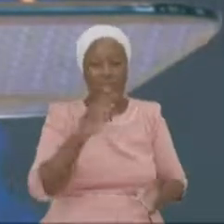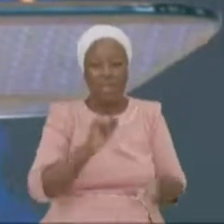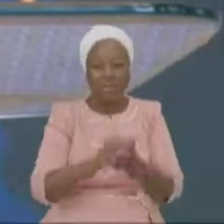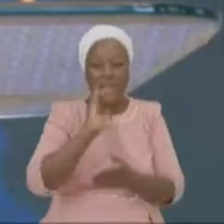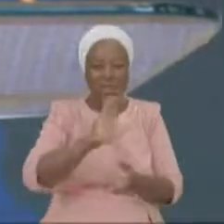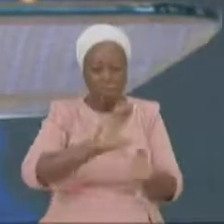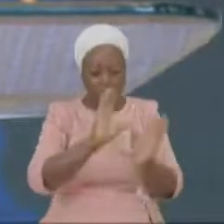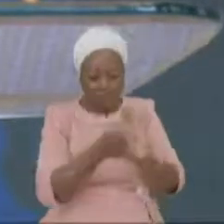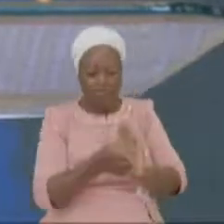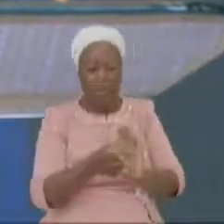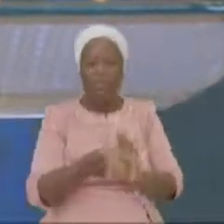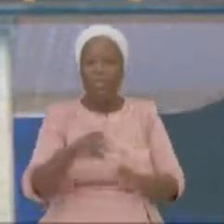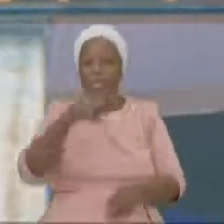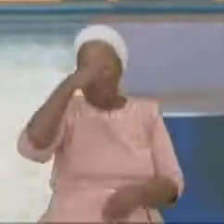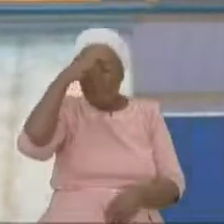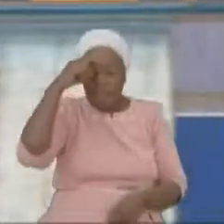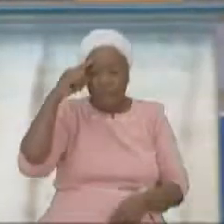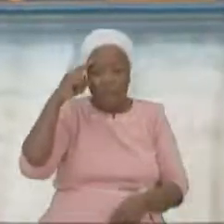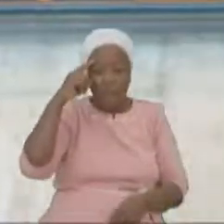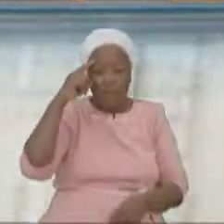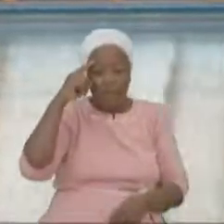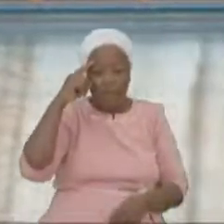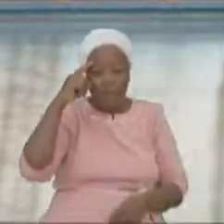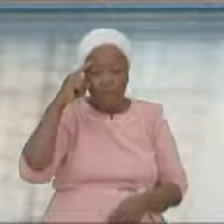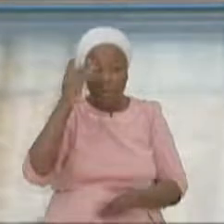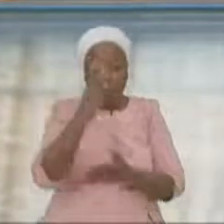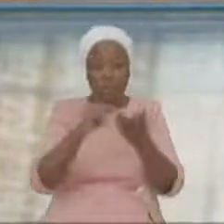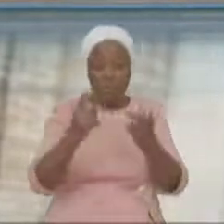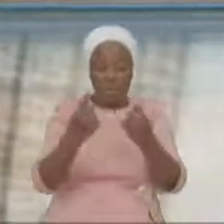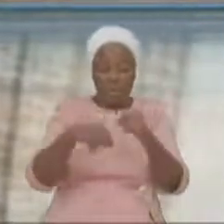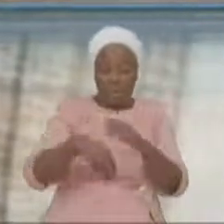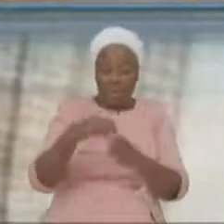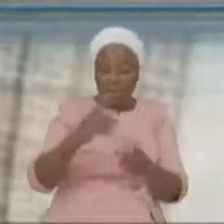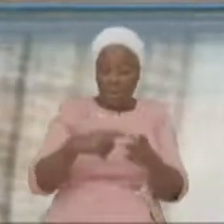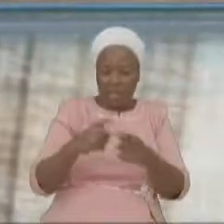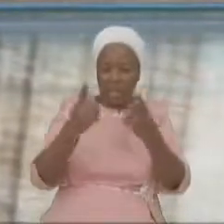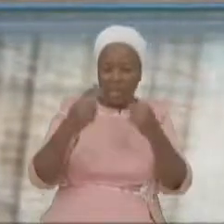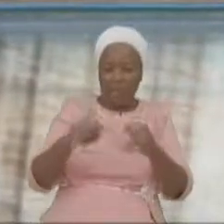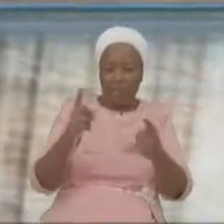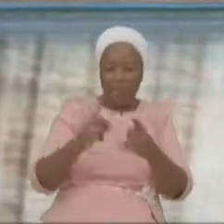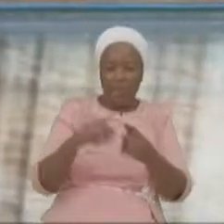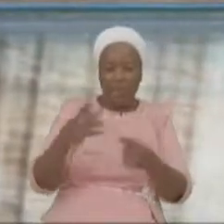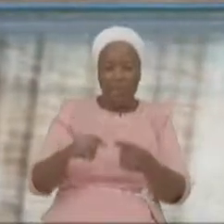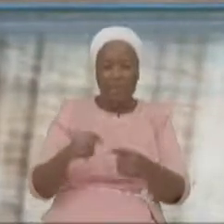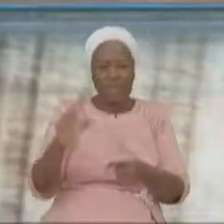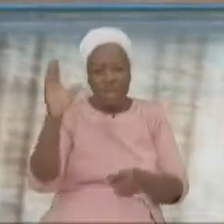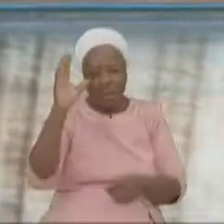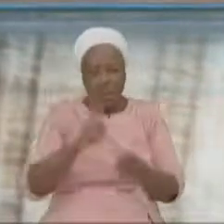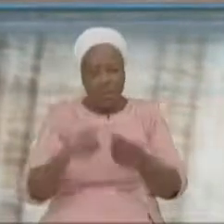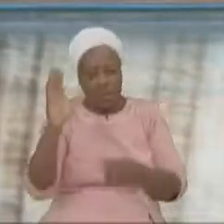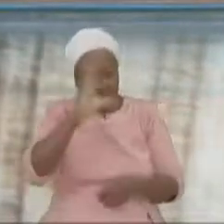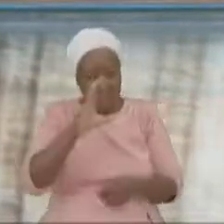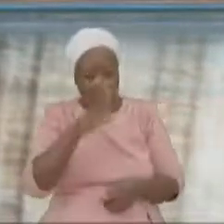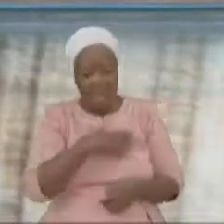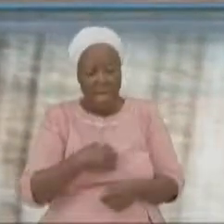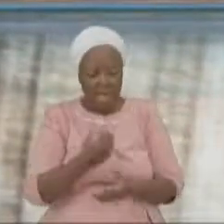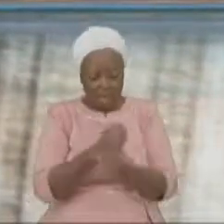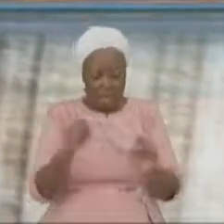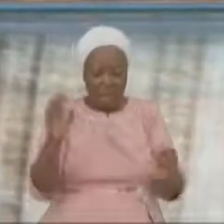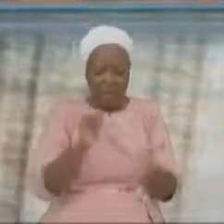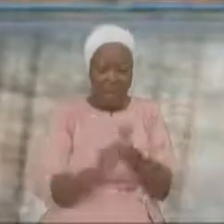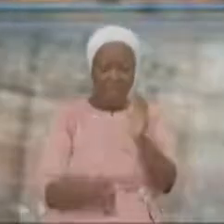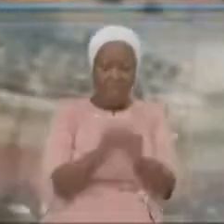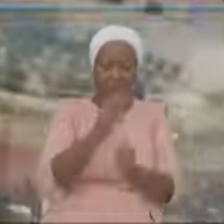conversion. Because that's what he came for. He came to seek and to save that which